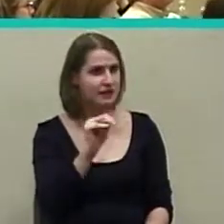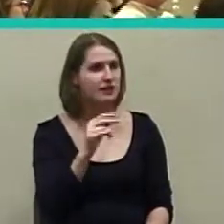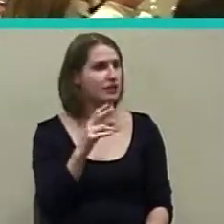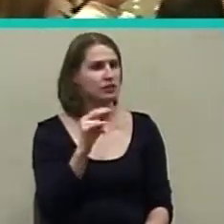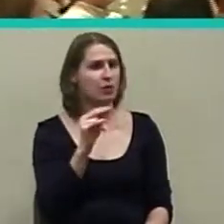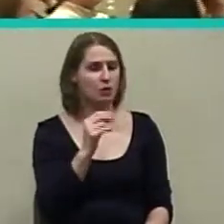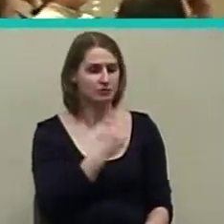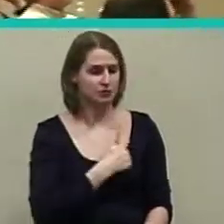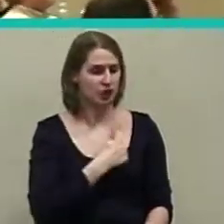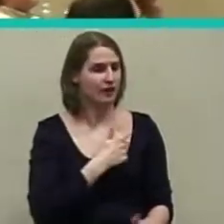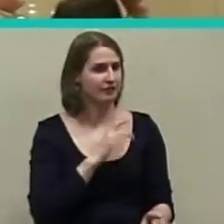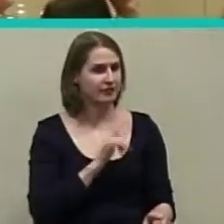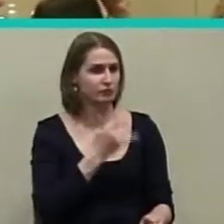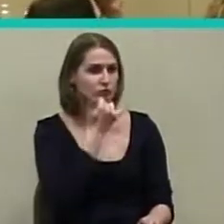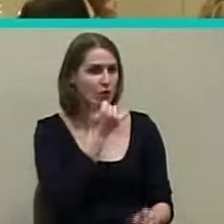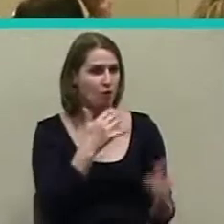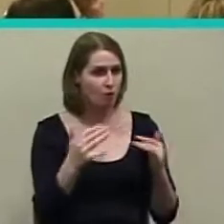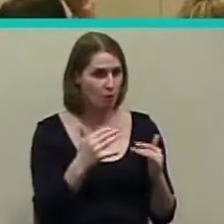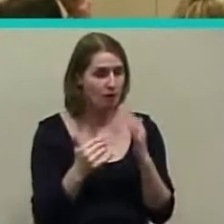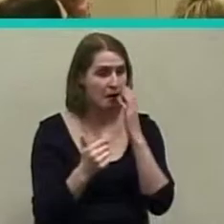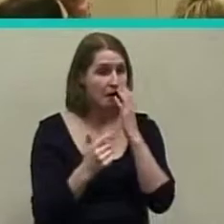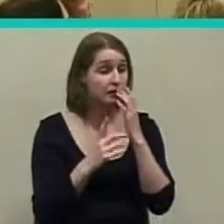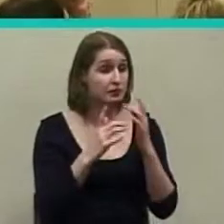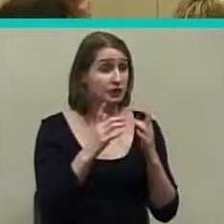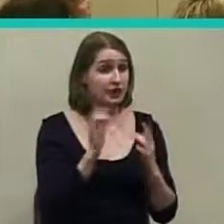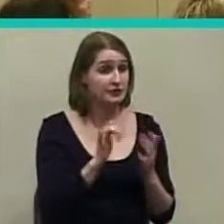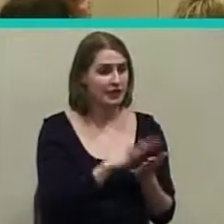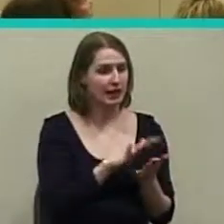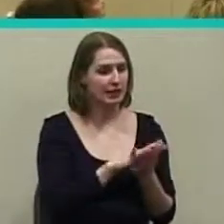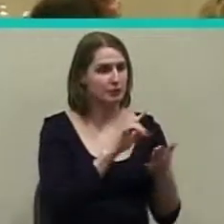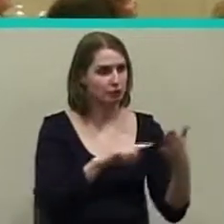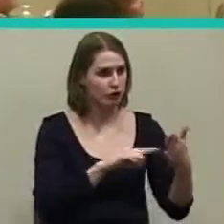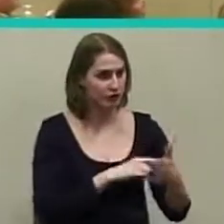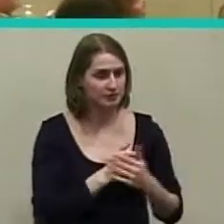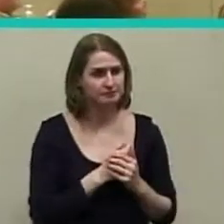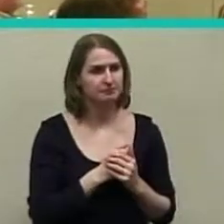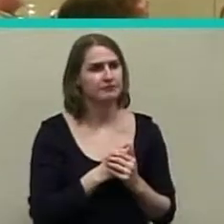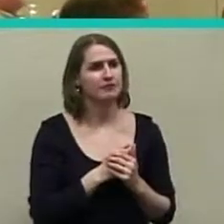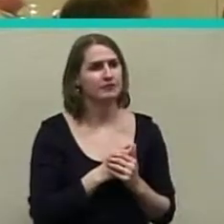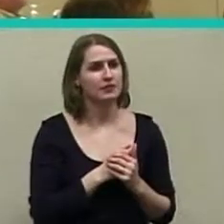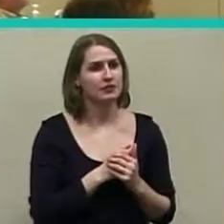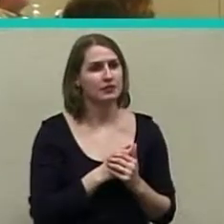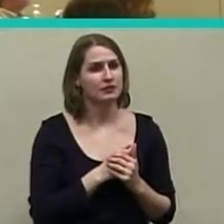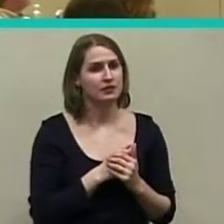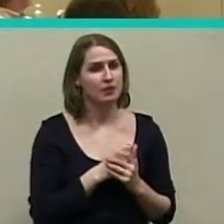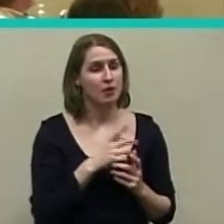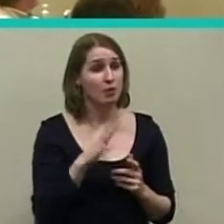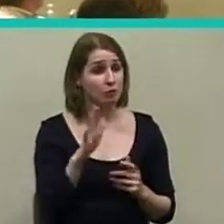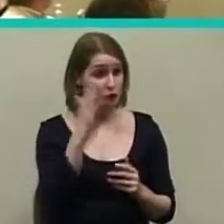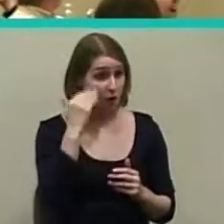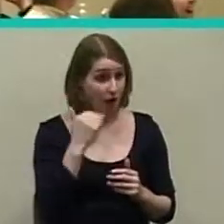to respond and an academic correction. Okay. Would your head fall off if you didn't hold it up?